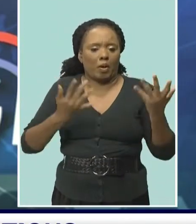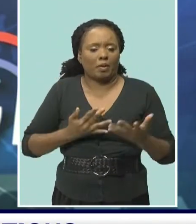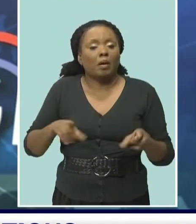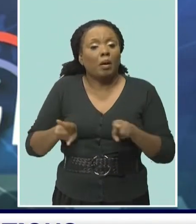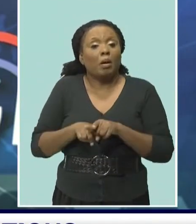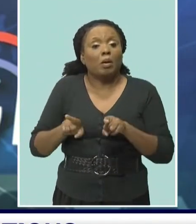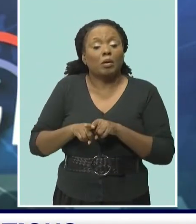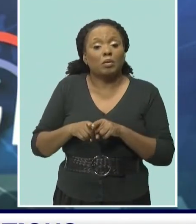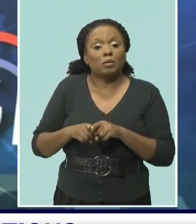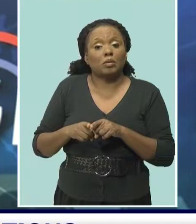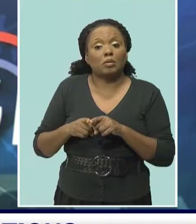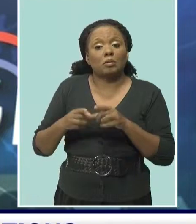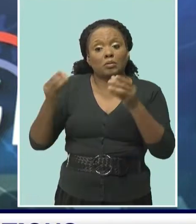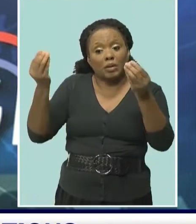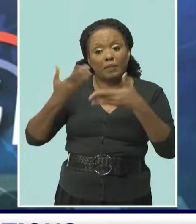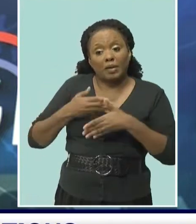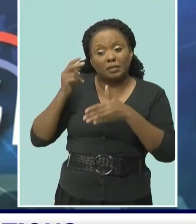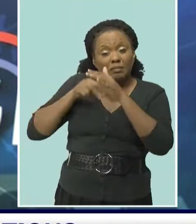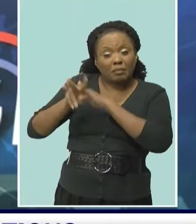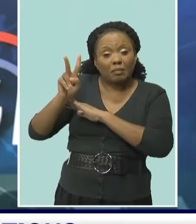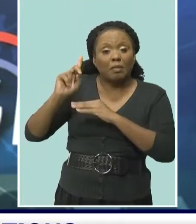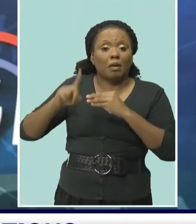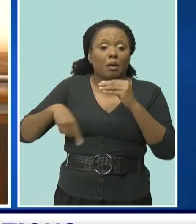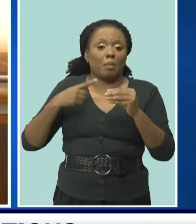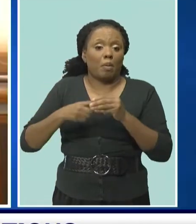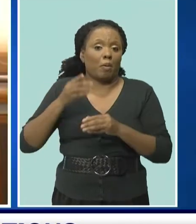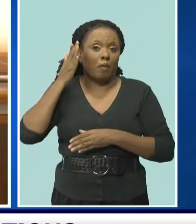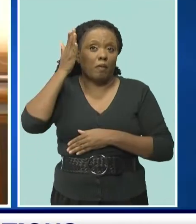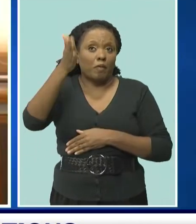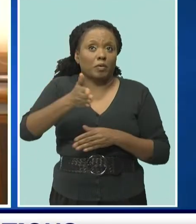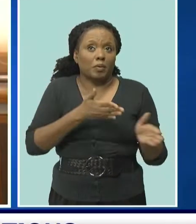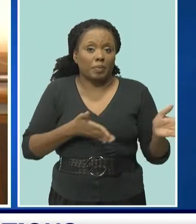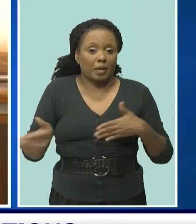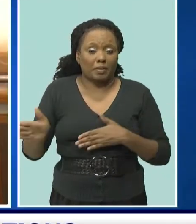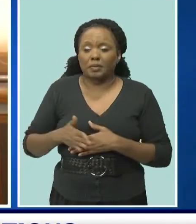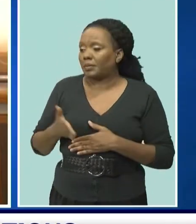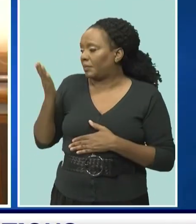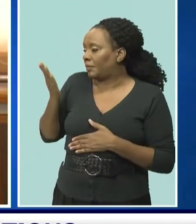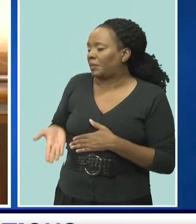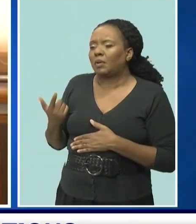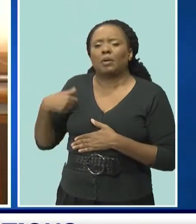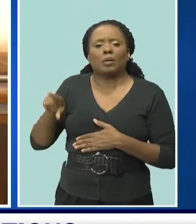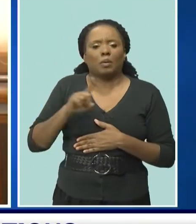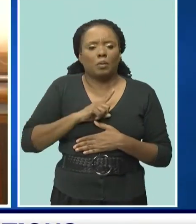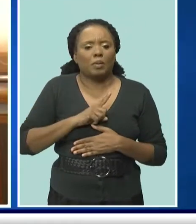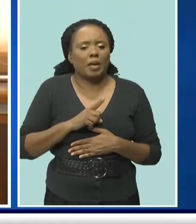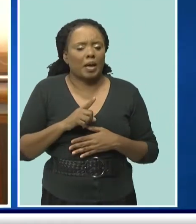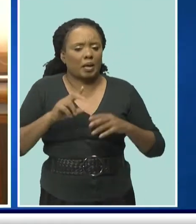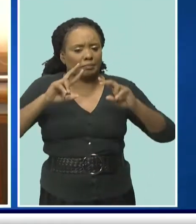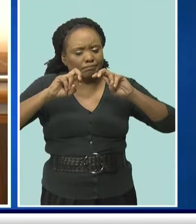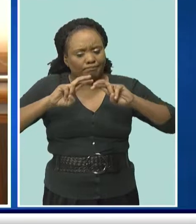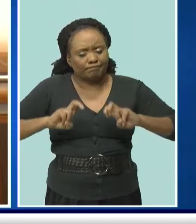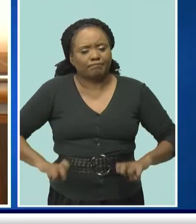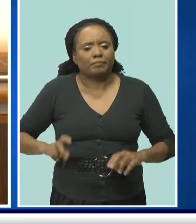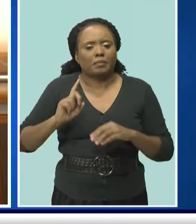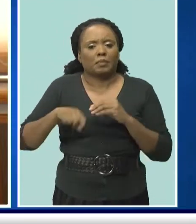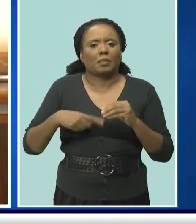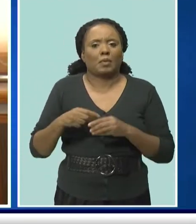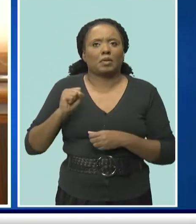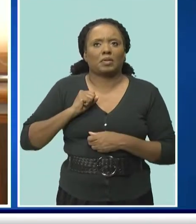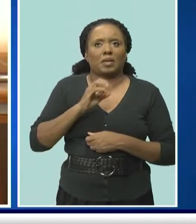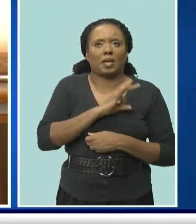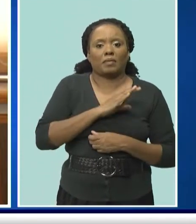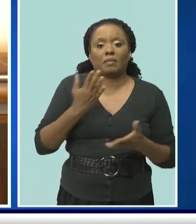future plans to improve the situation. We're looking at issues with staffing. So it might get to a point where we need a couple